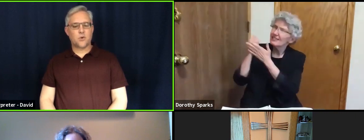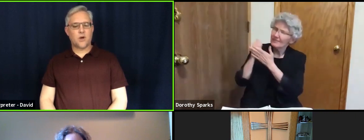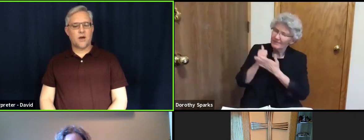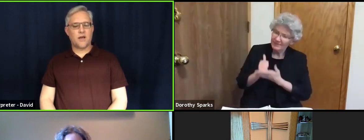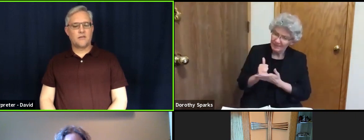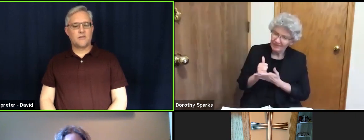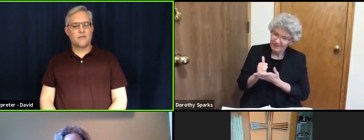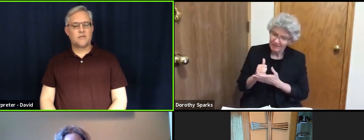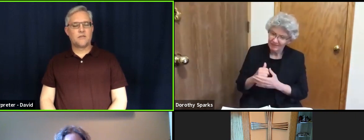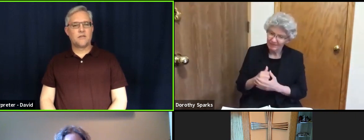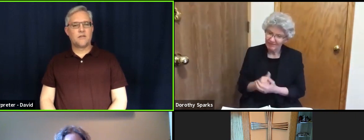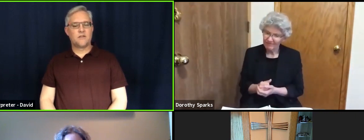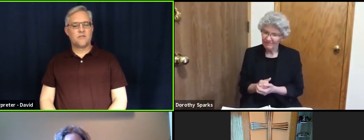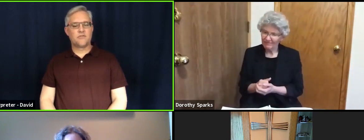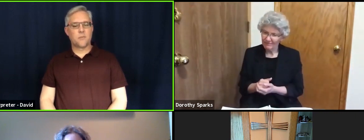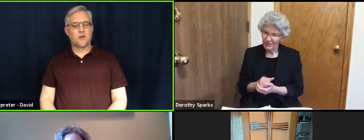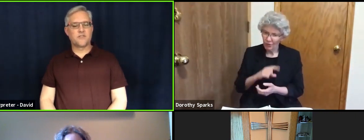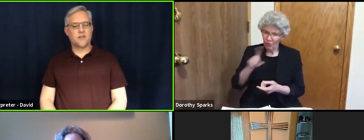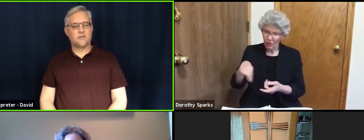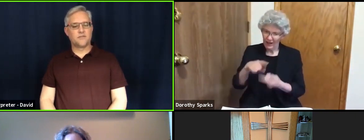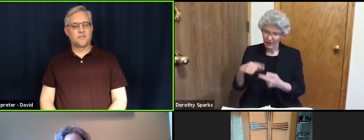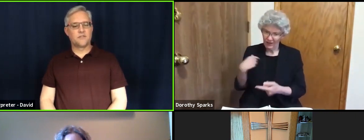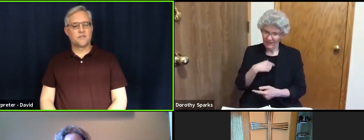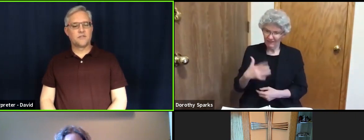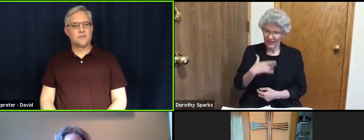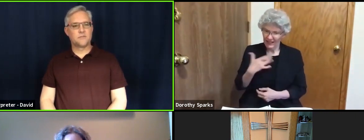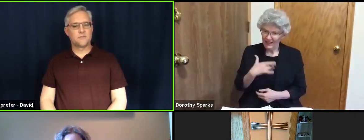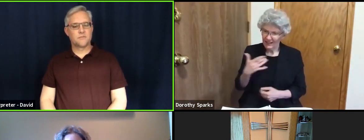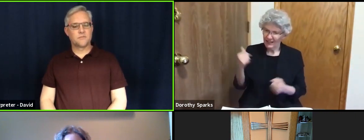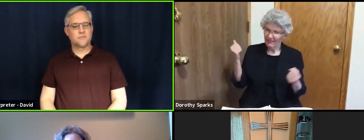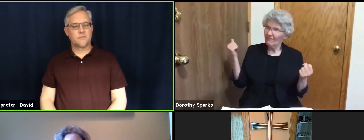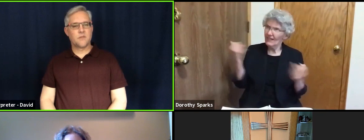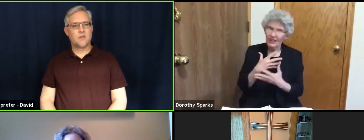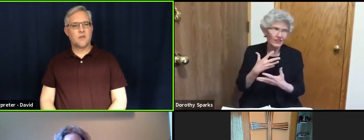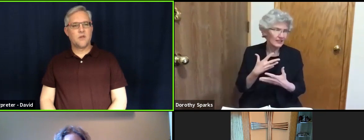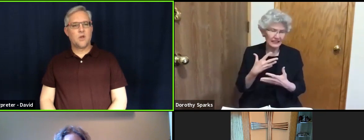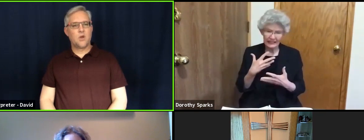Save us, O God, from ourselves.